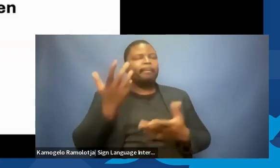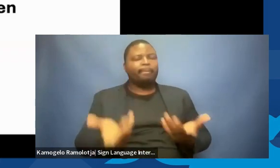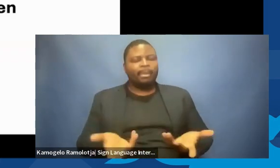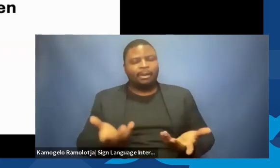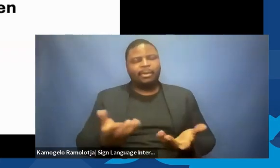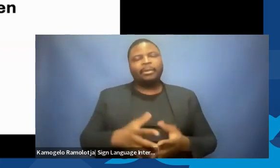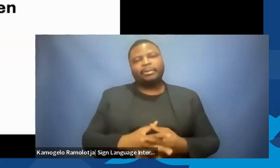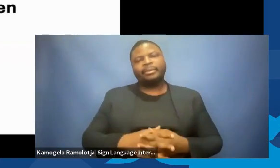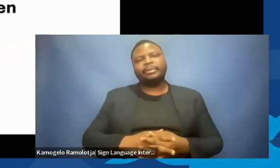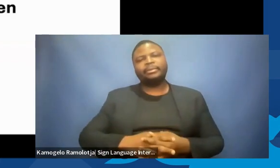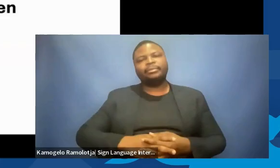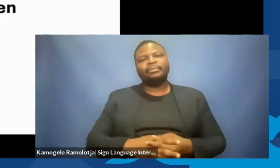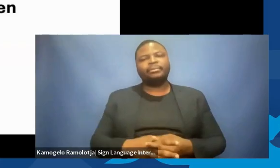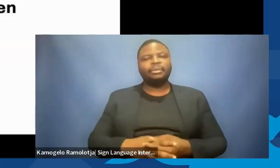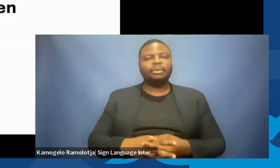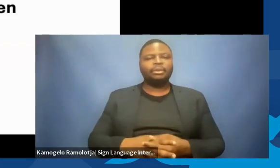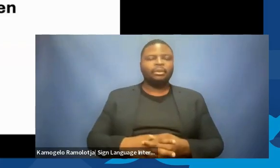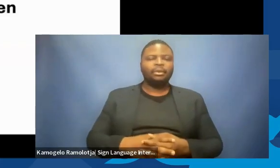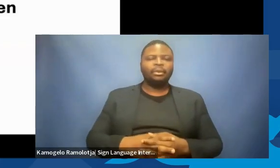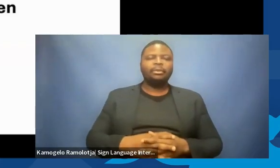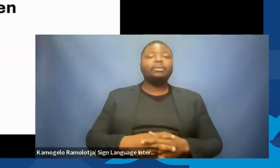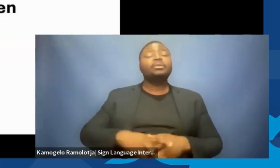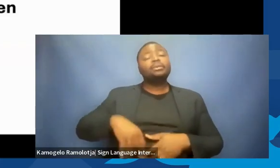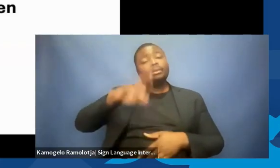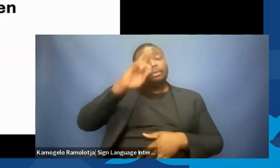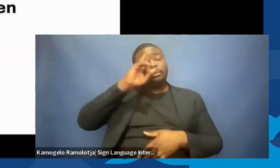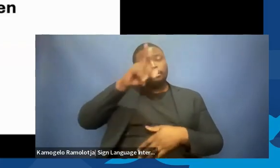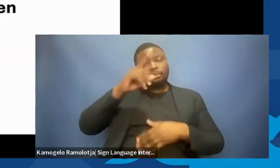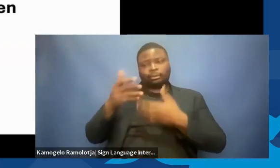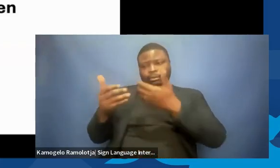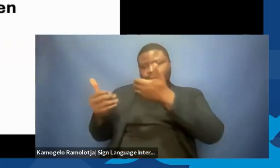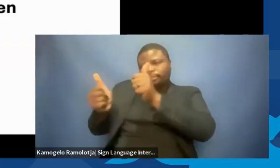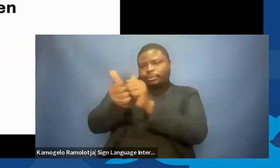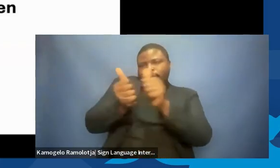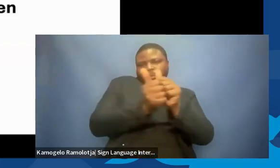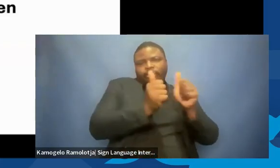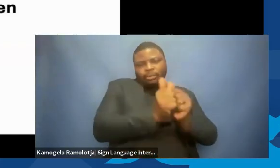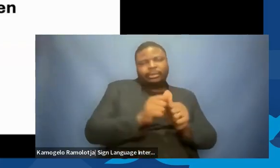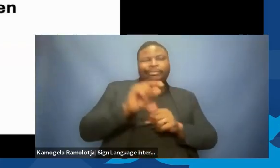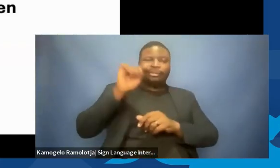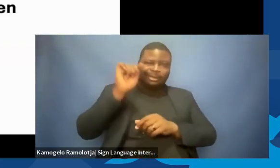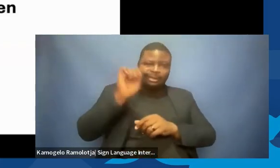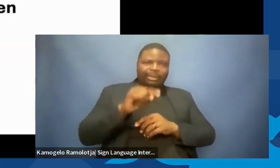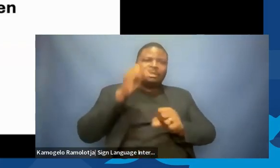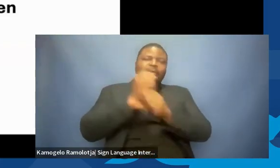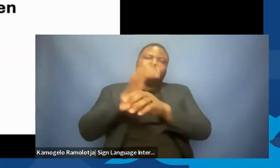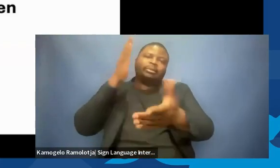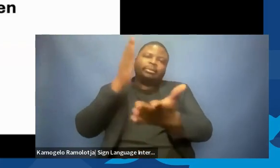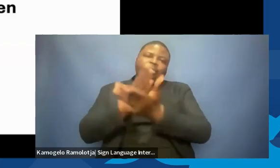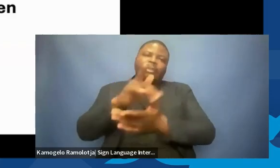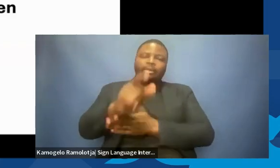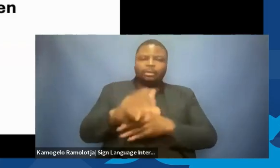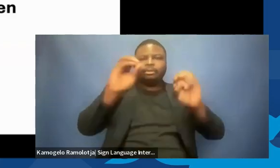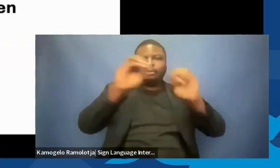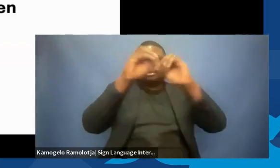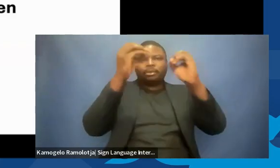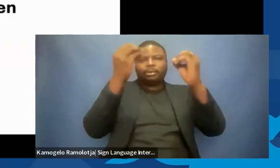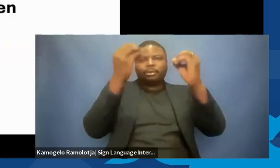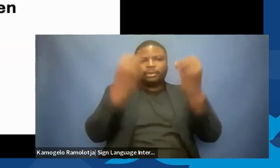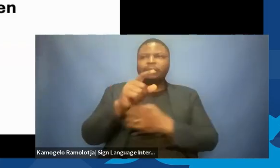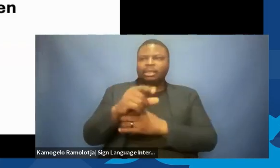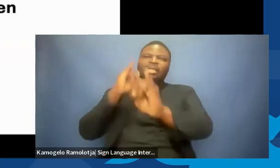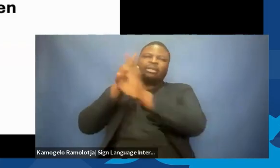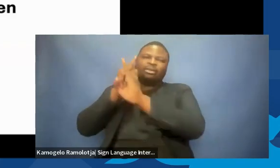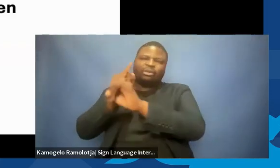deep understanding of harm reduction in a setting of working with people who use